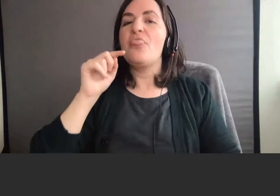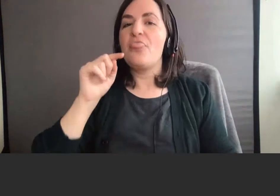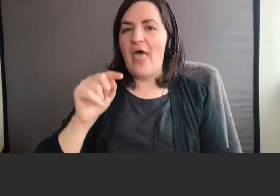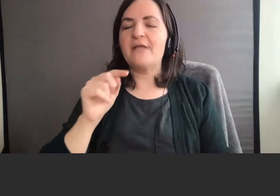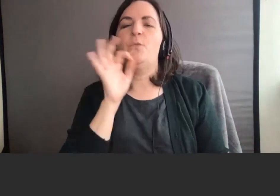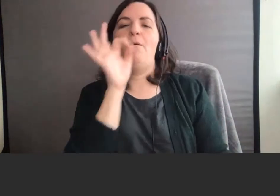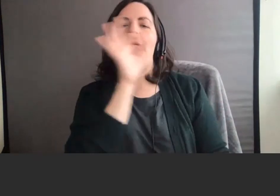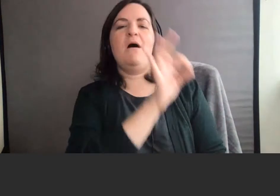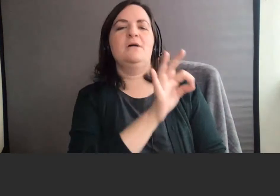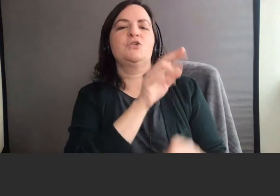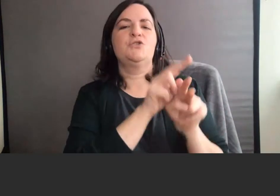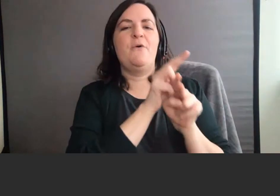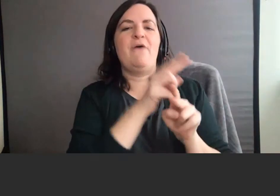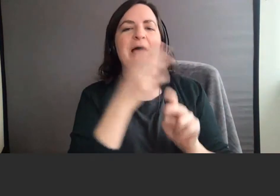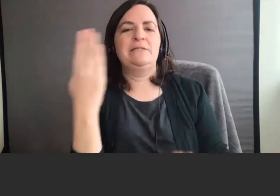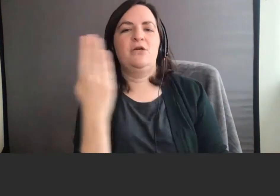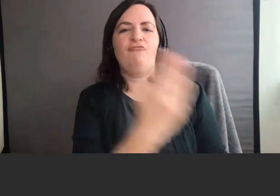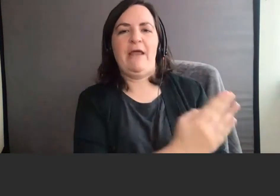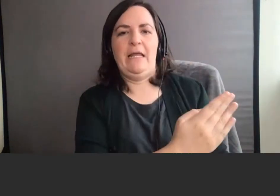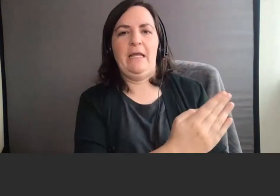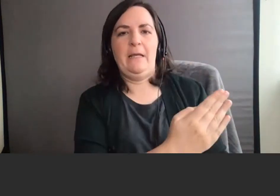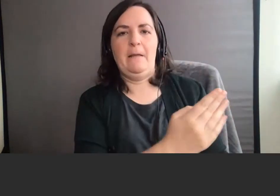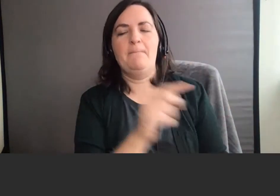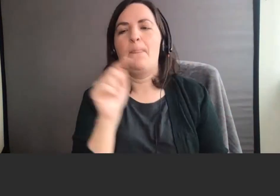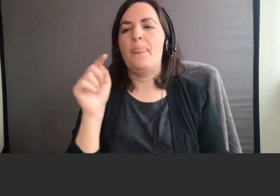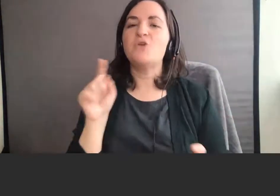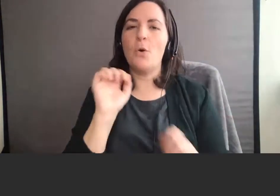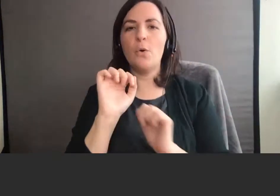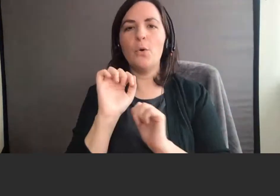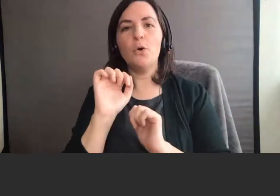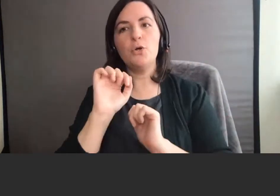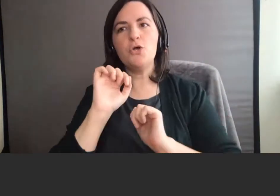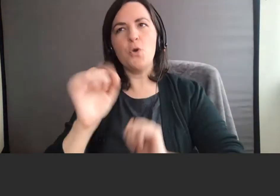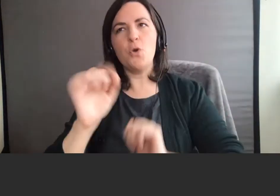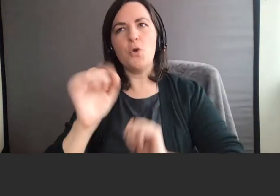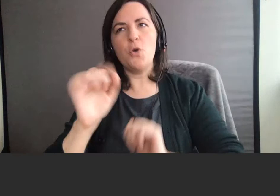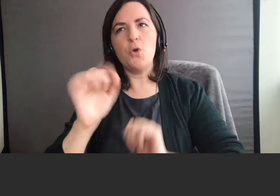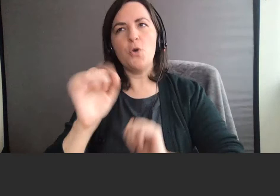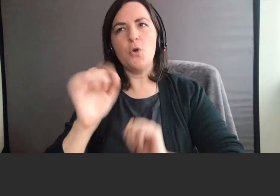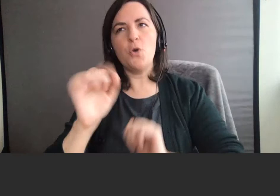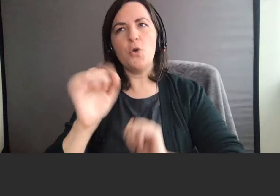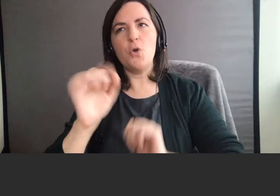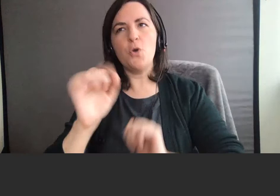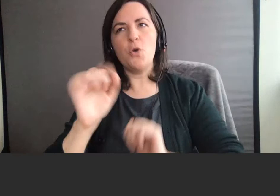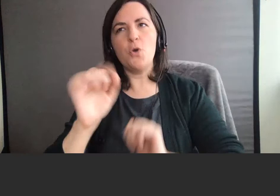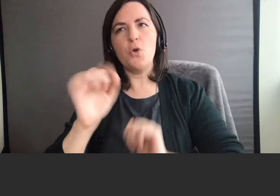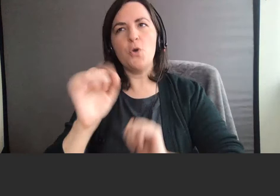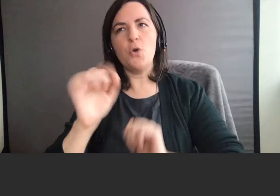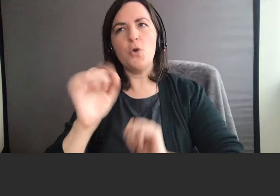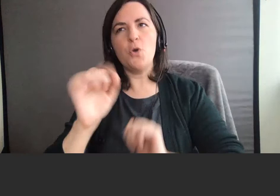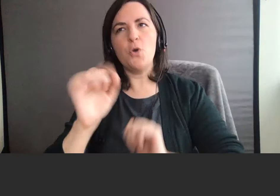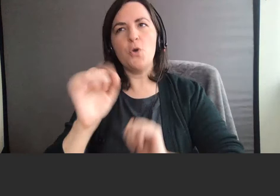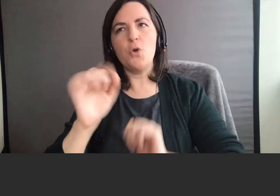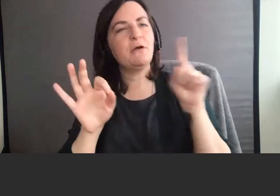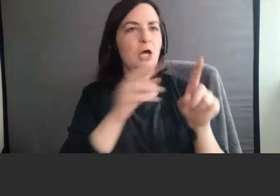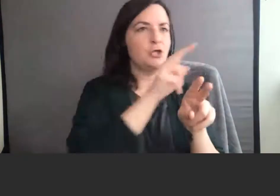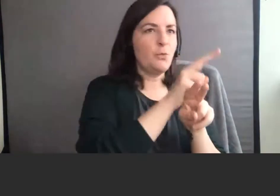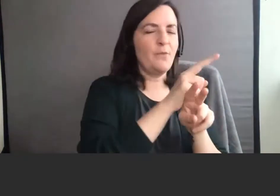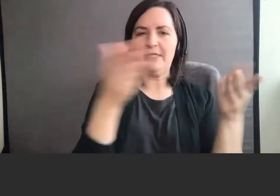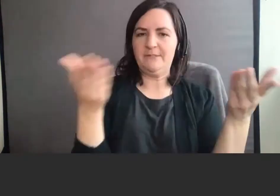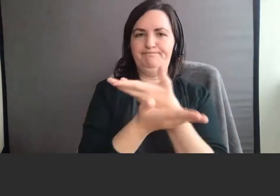your supervisor. So you will negotiate your specific dissertation question with your